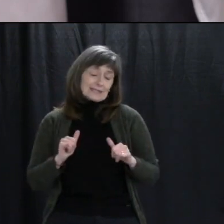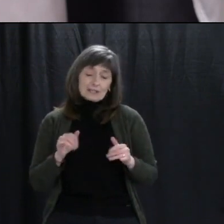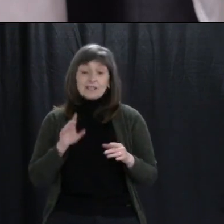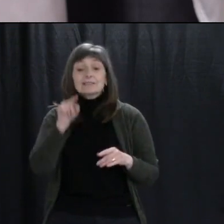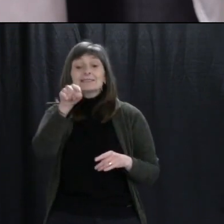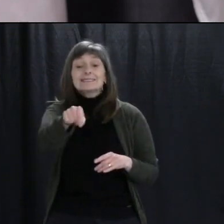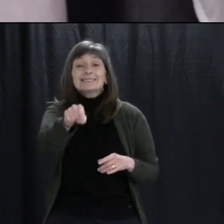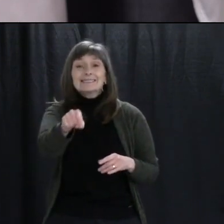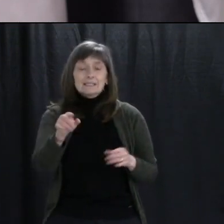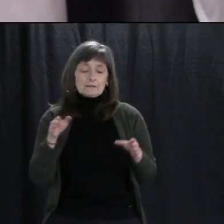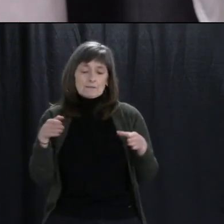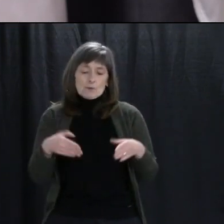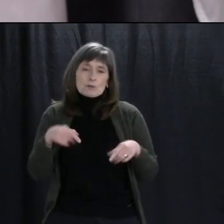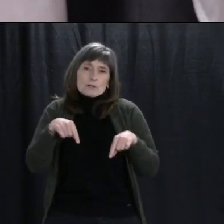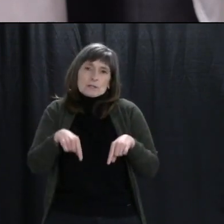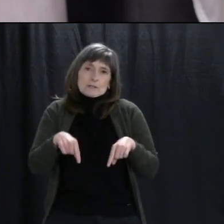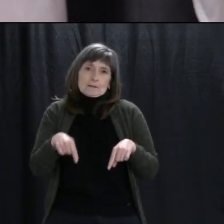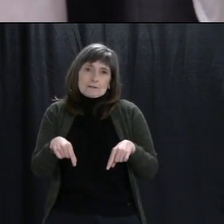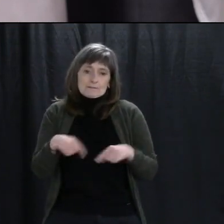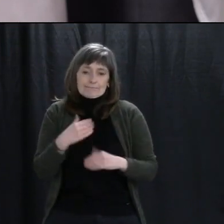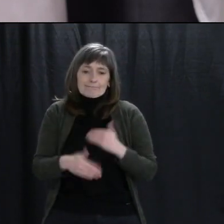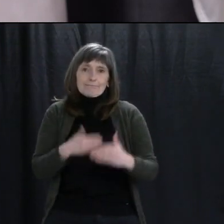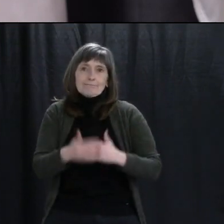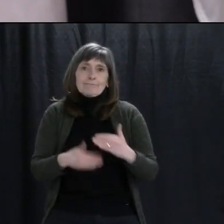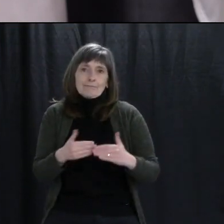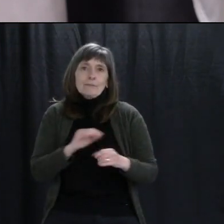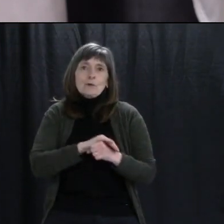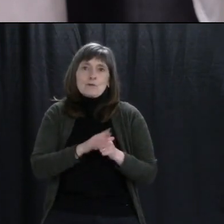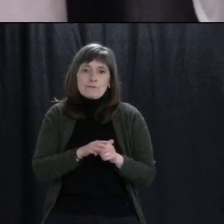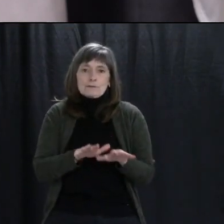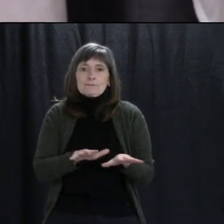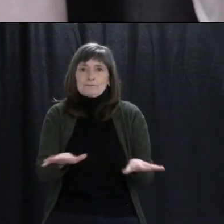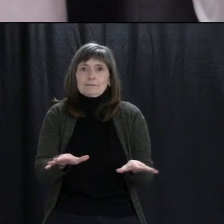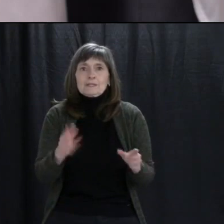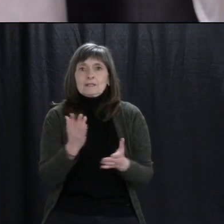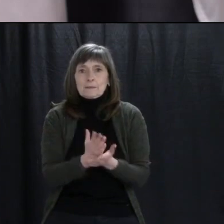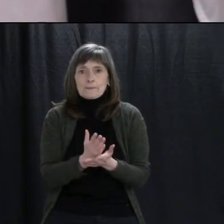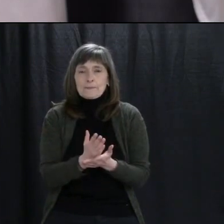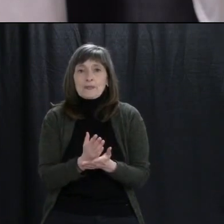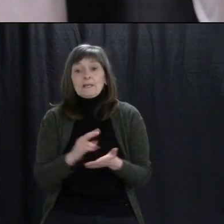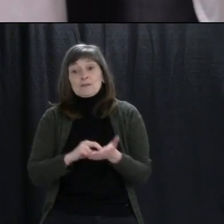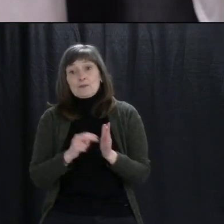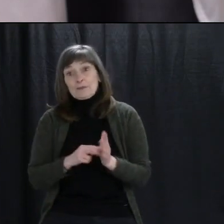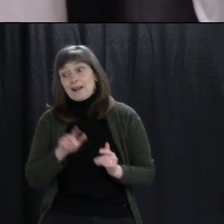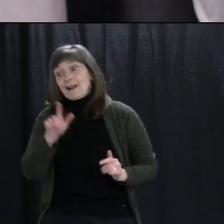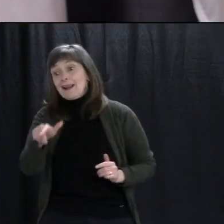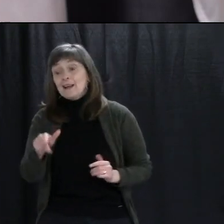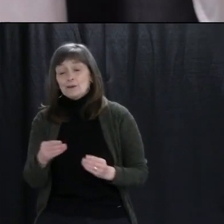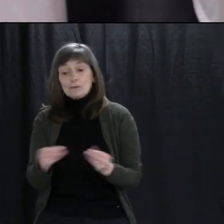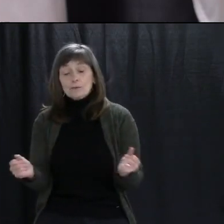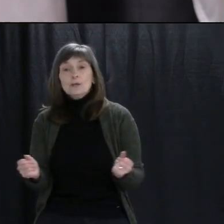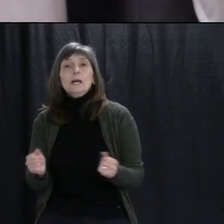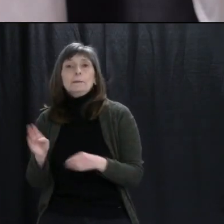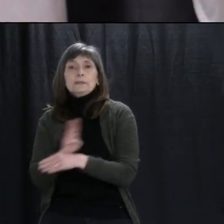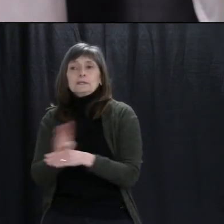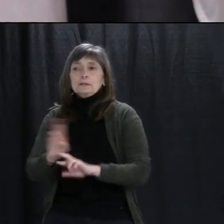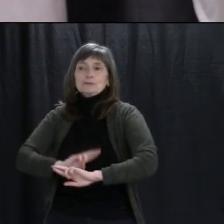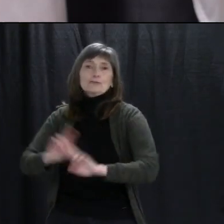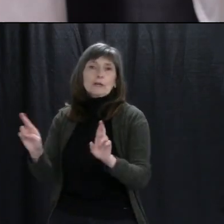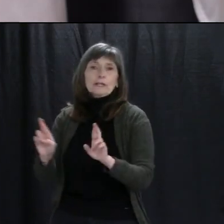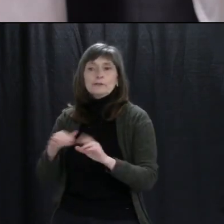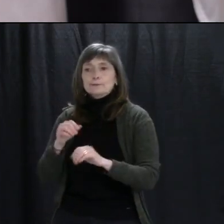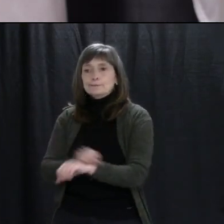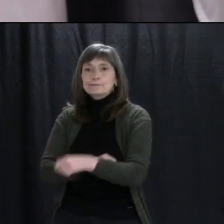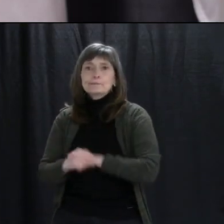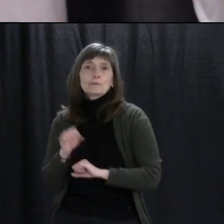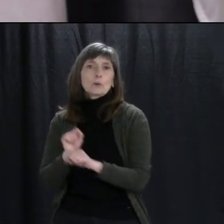of our mind as we work with our business leaders within our community to come out of this, and our businesses are ready to respond. But indeed, people